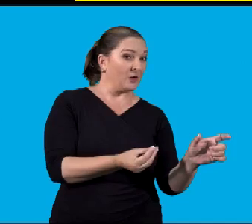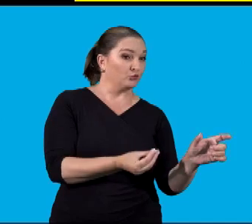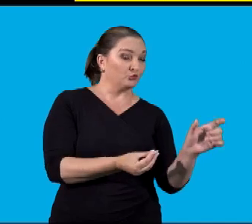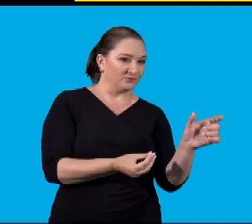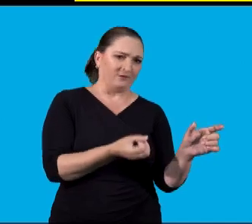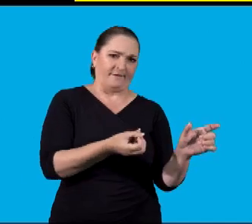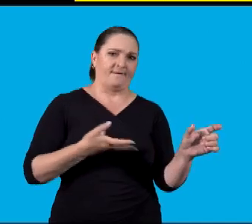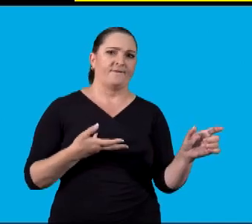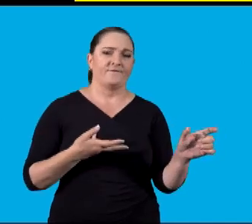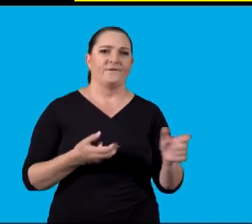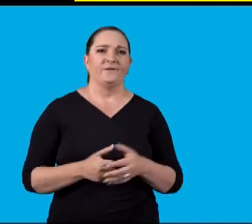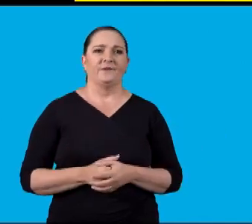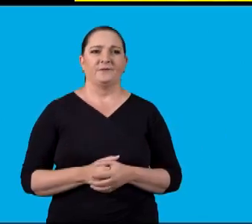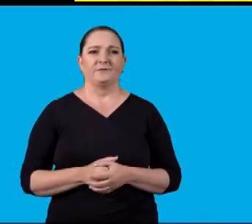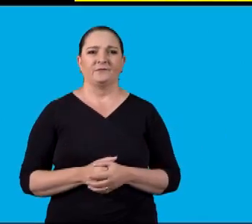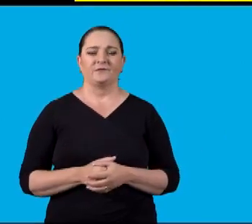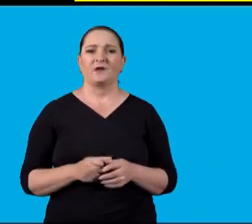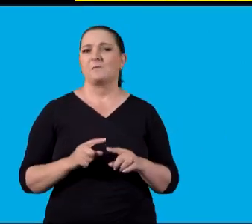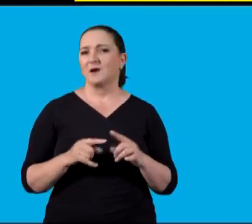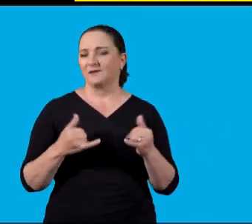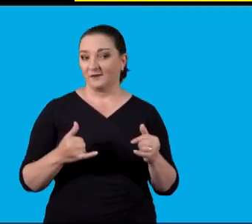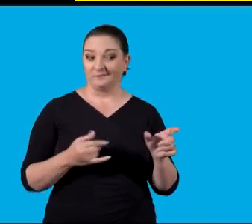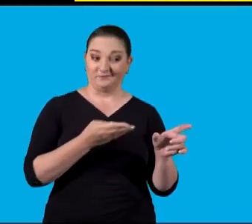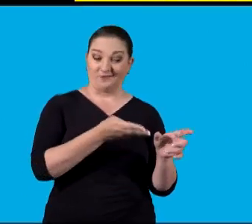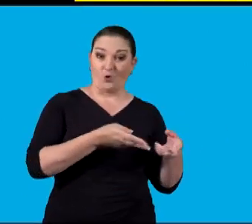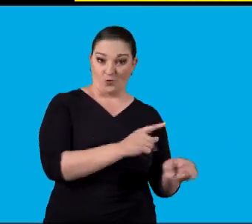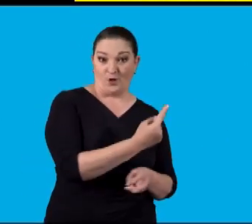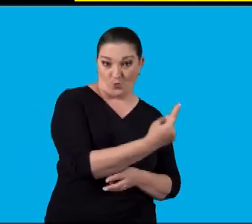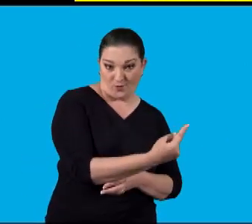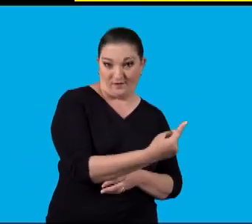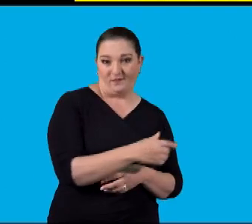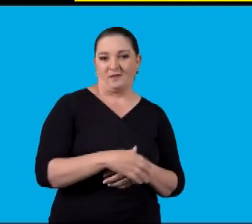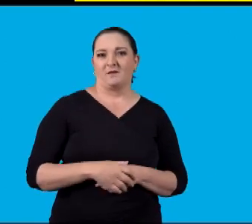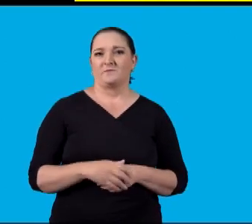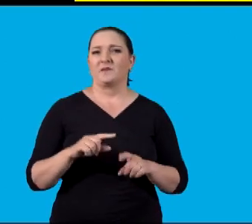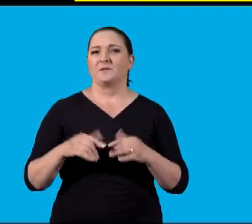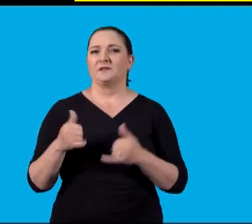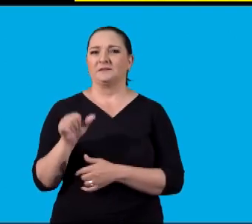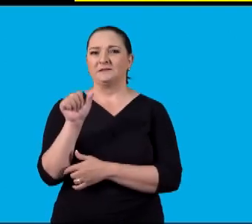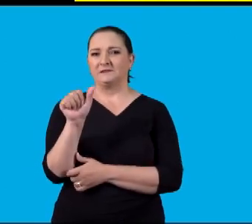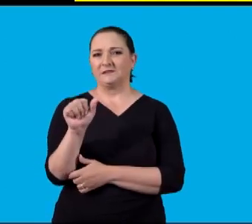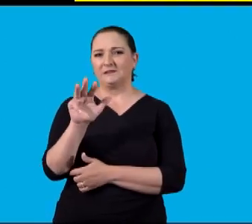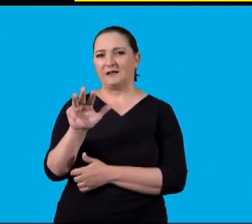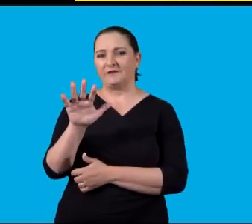given. But there is another way of getting again this